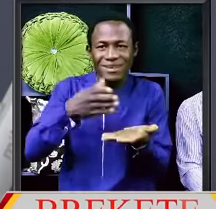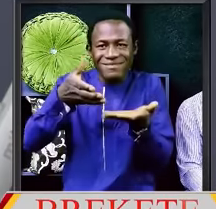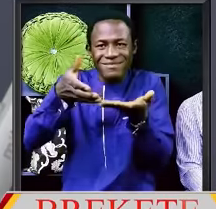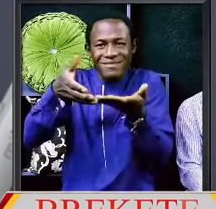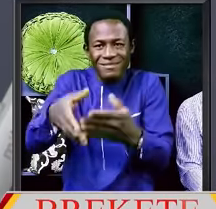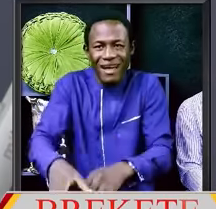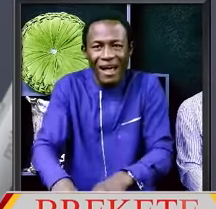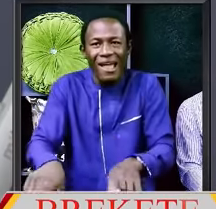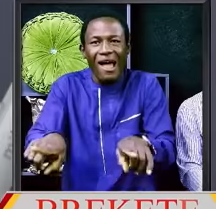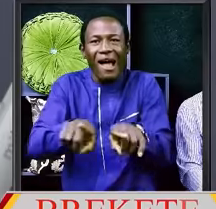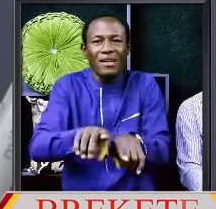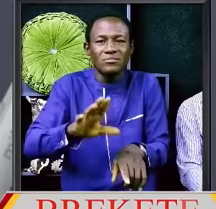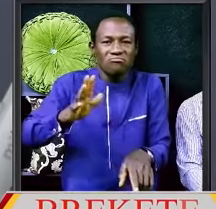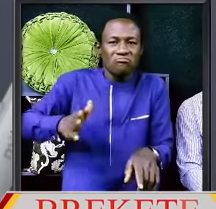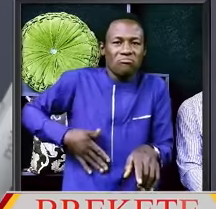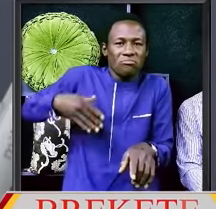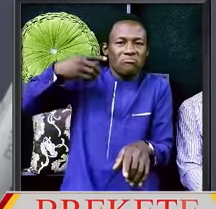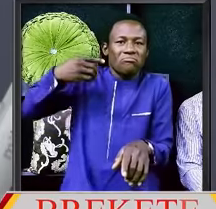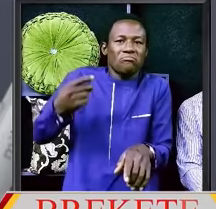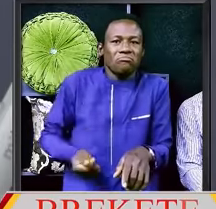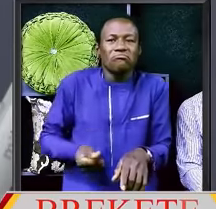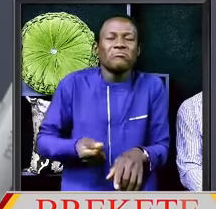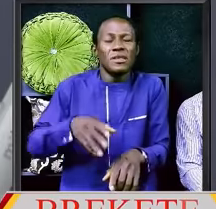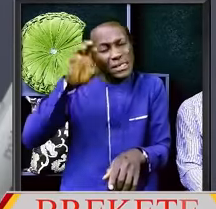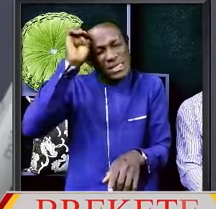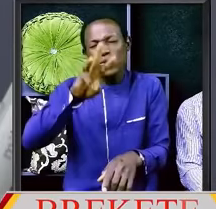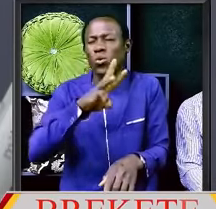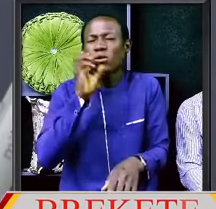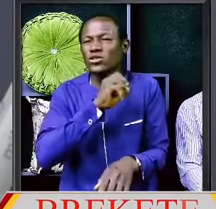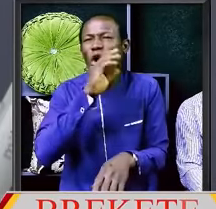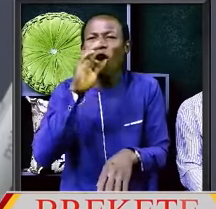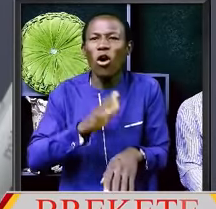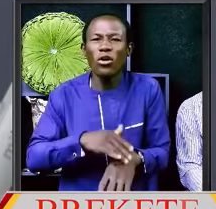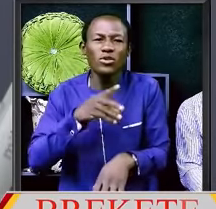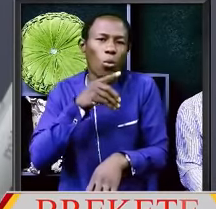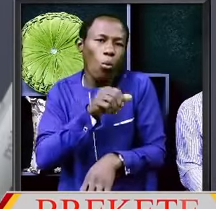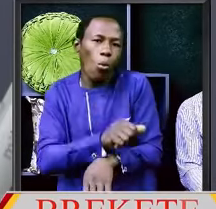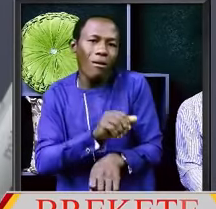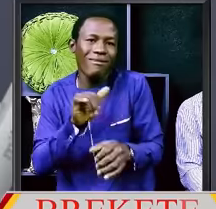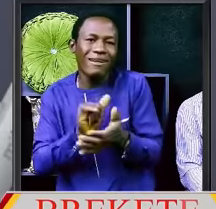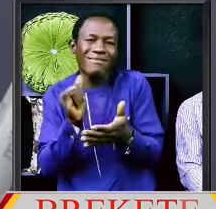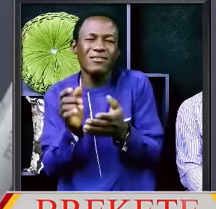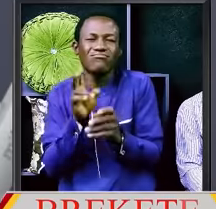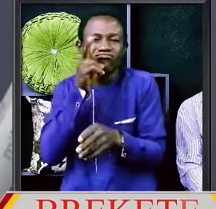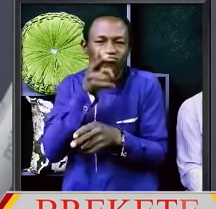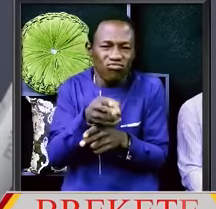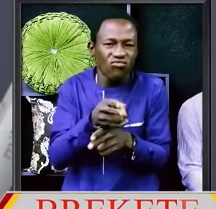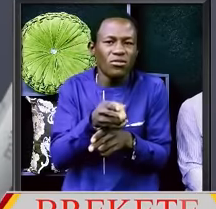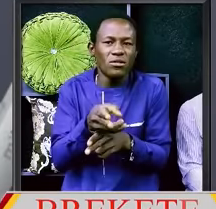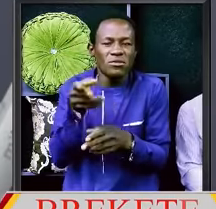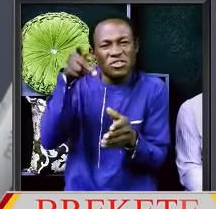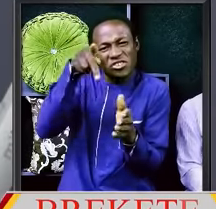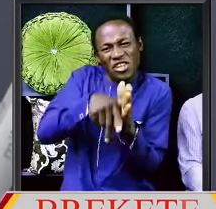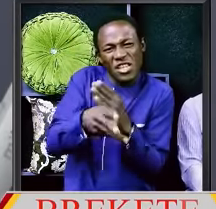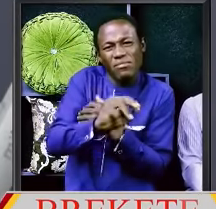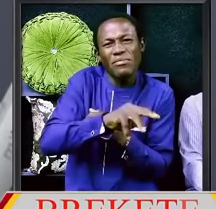the police station when they work, where they shoot and kill them. 13 years down the line, they never give them the benefit. For those